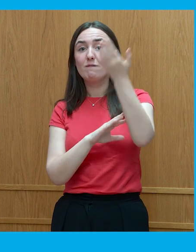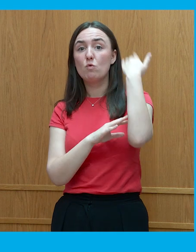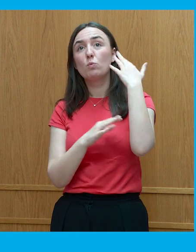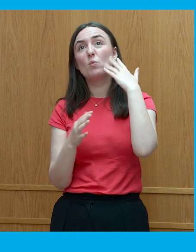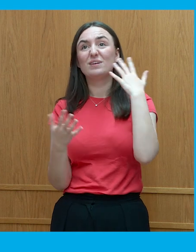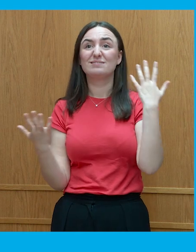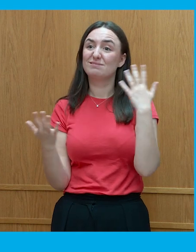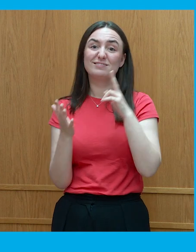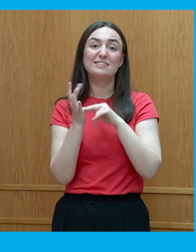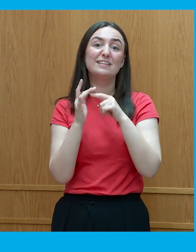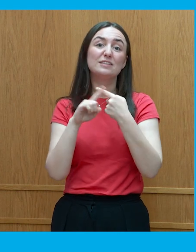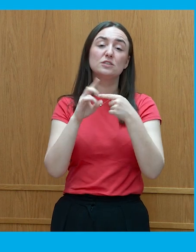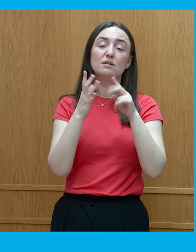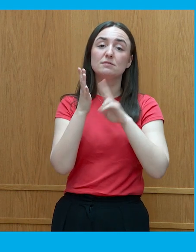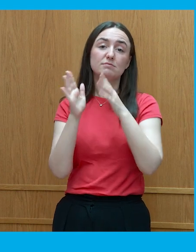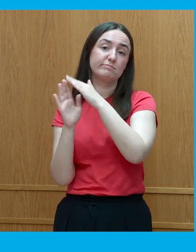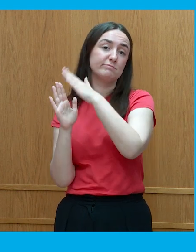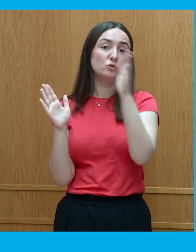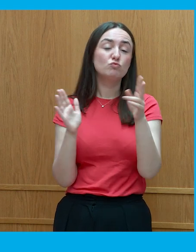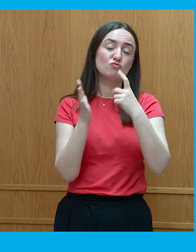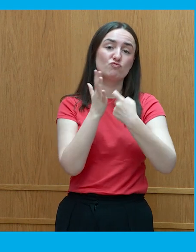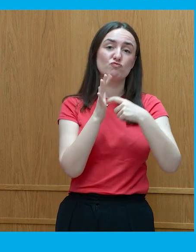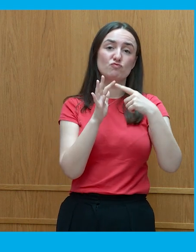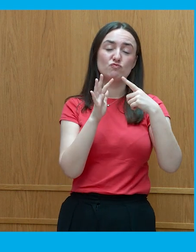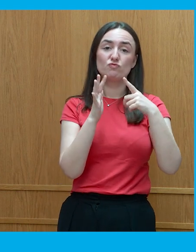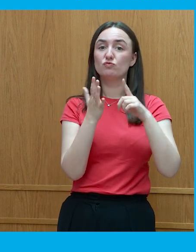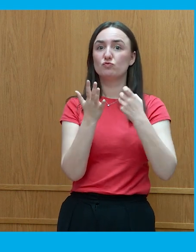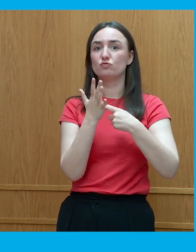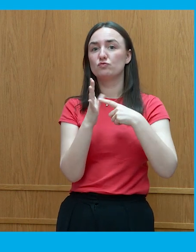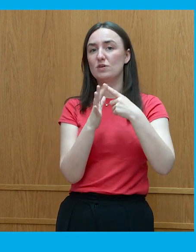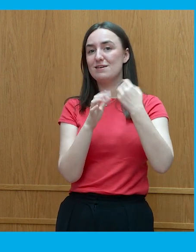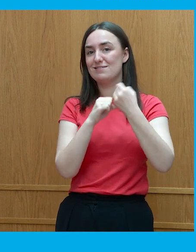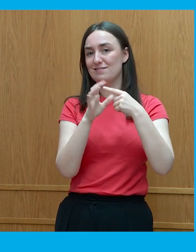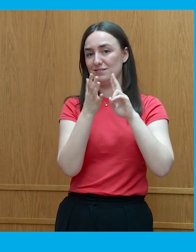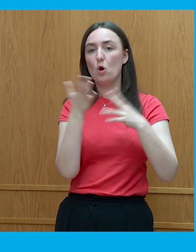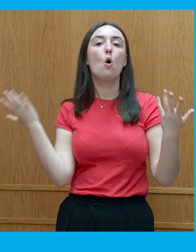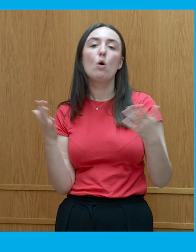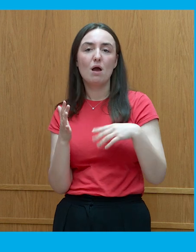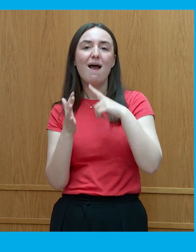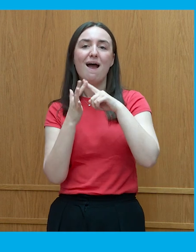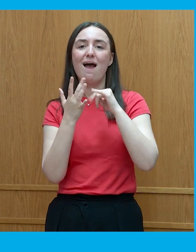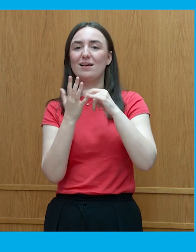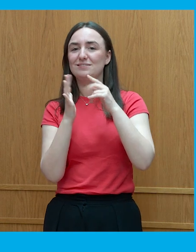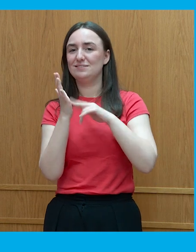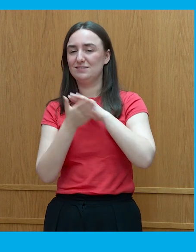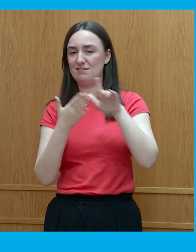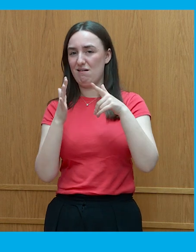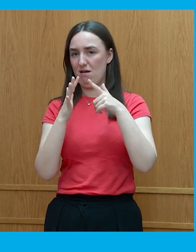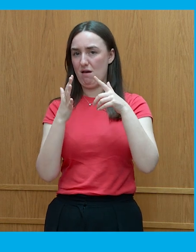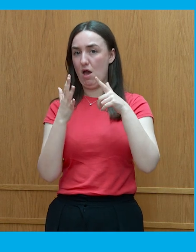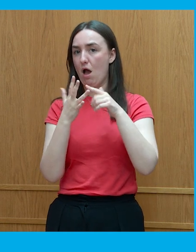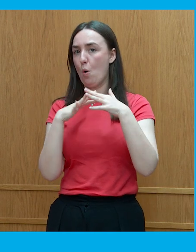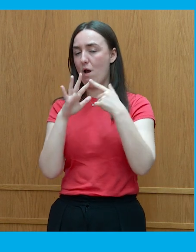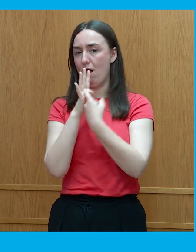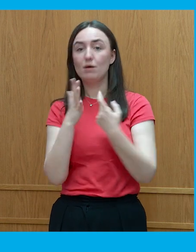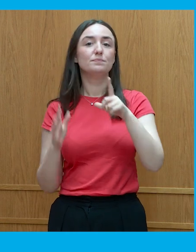say, Nixon to Reagan, or let's actually say Eisenhower to Reagan, because Eisenhower was the first globalist Republican. So it was